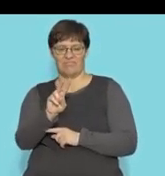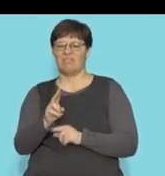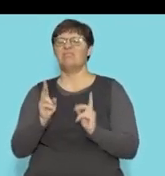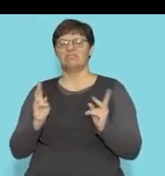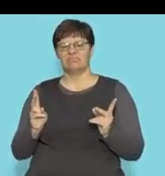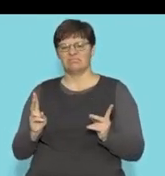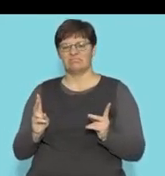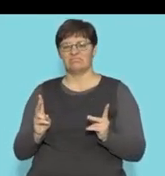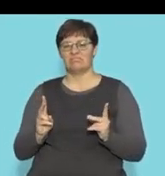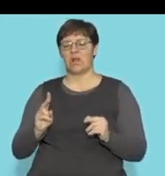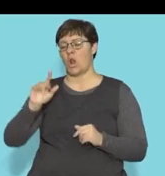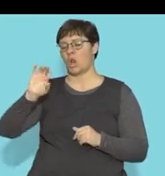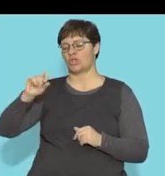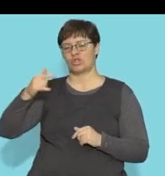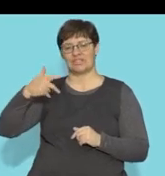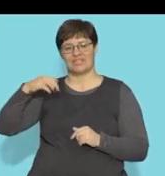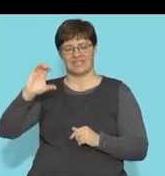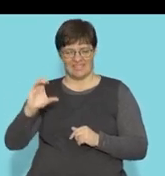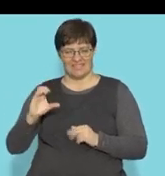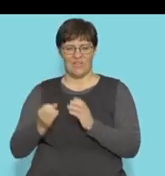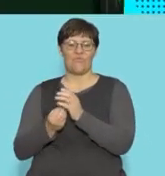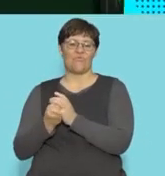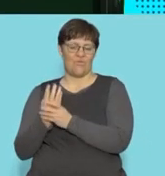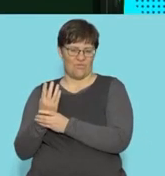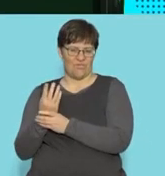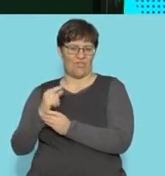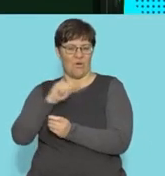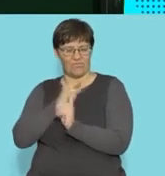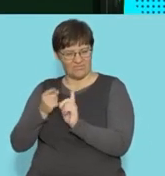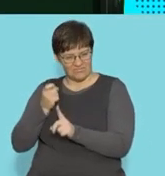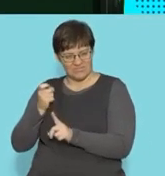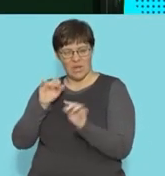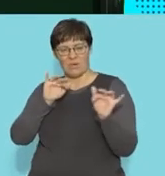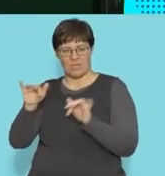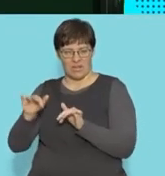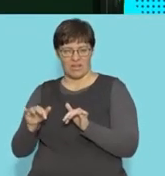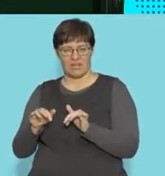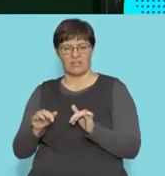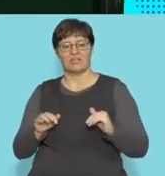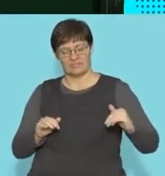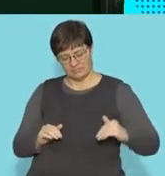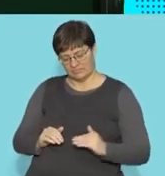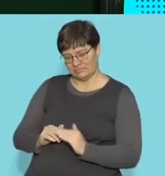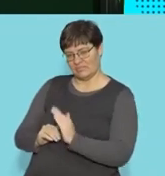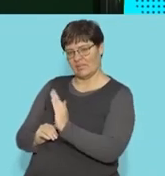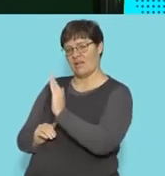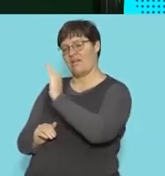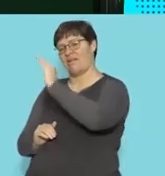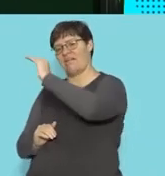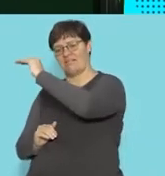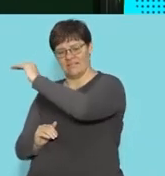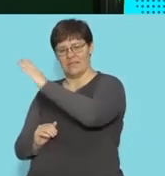the typical logistic growth curve of a population growing in a